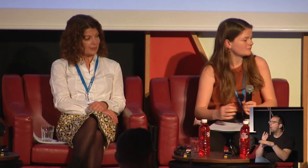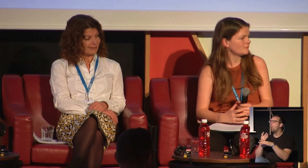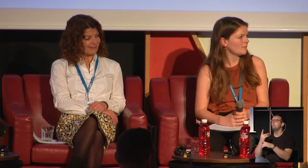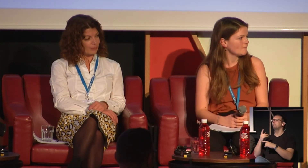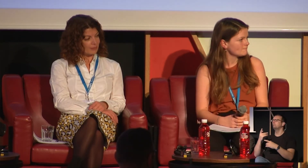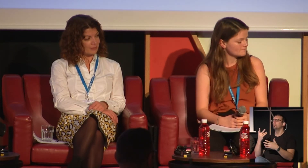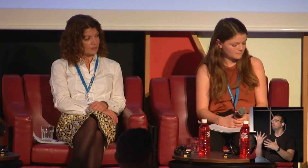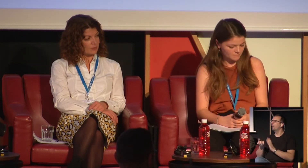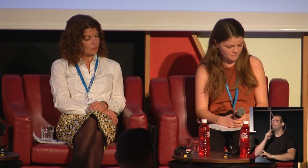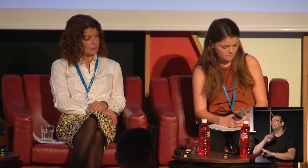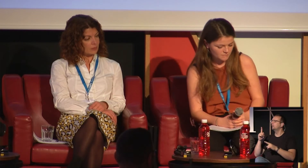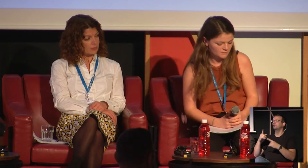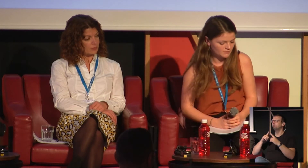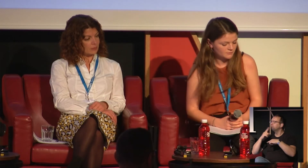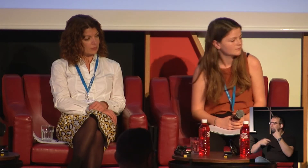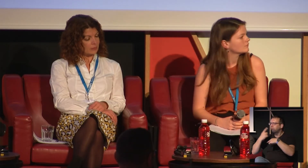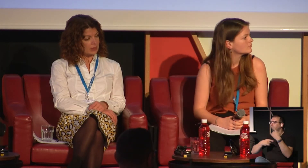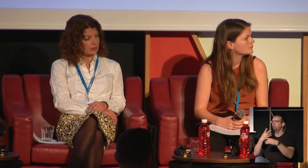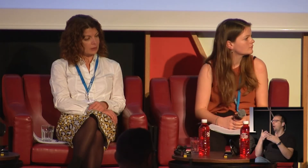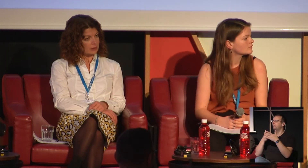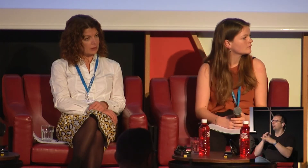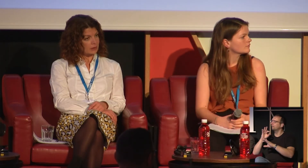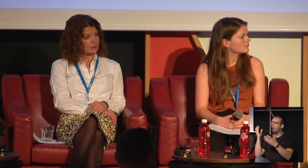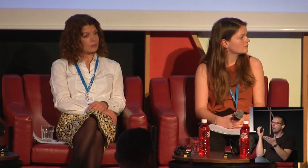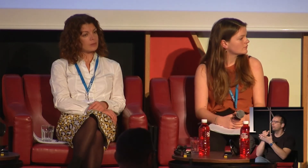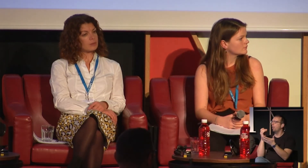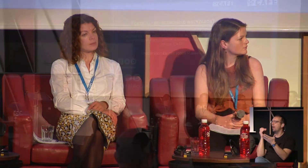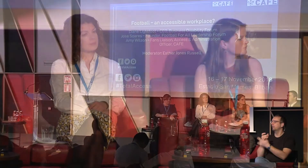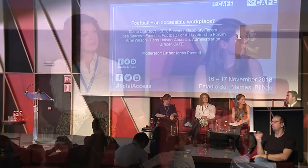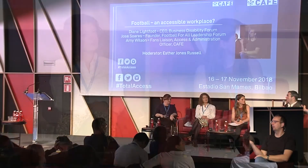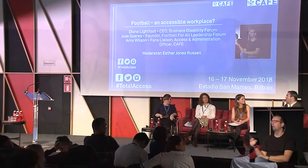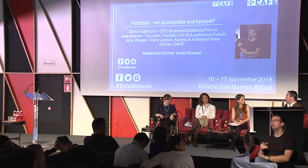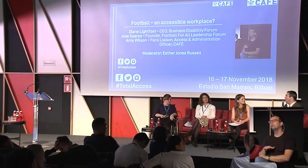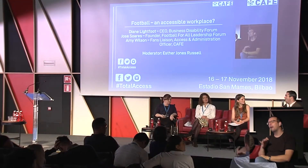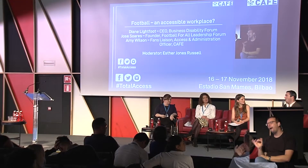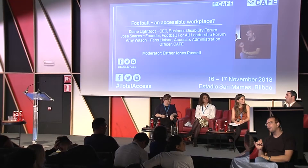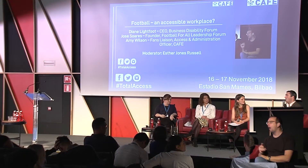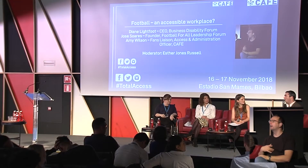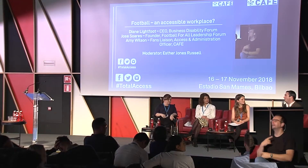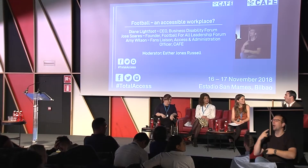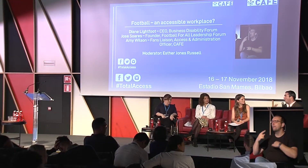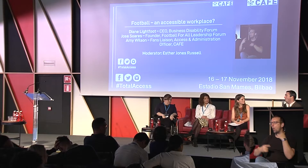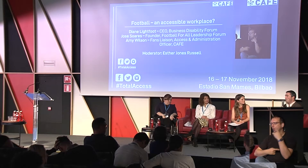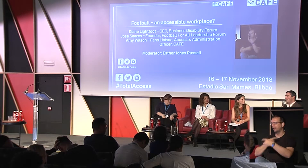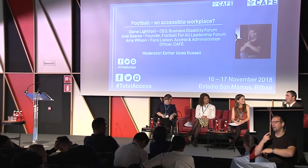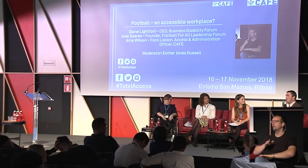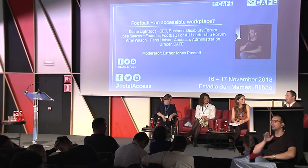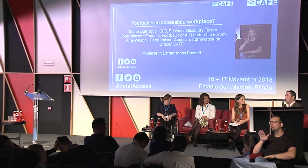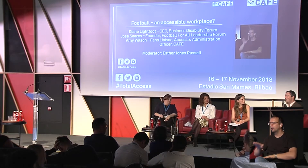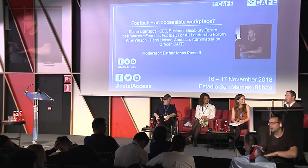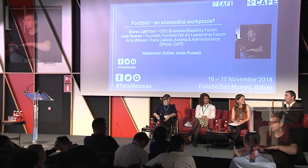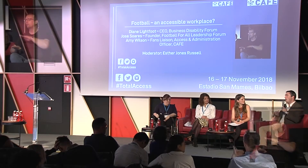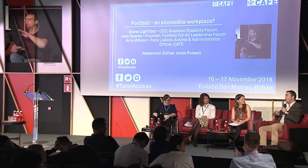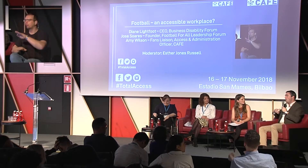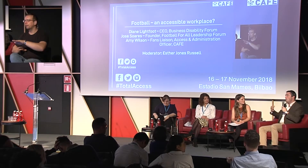Esther. So I think this is a step-by-step process. I think the good news here is that the things are starting to change, and I think